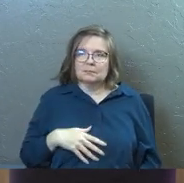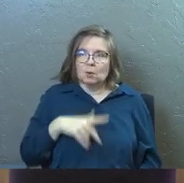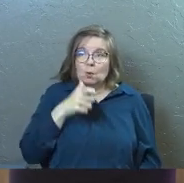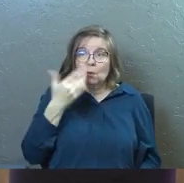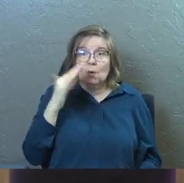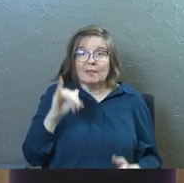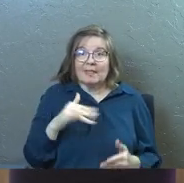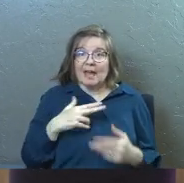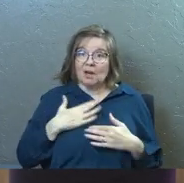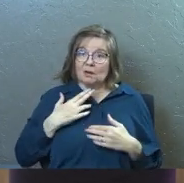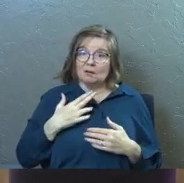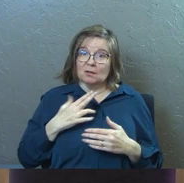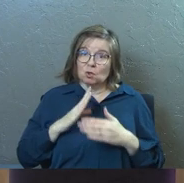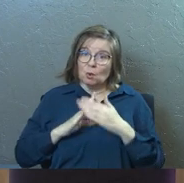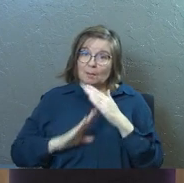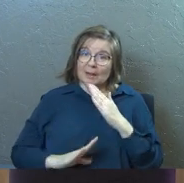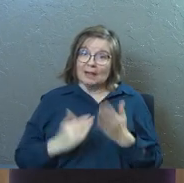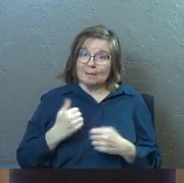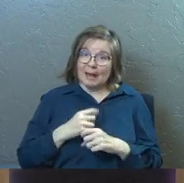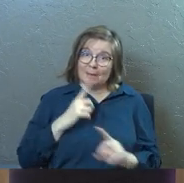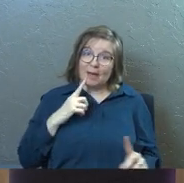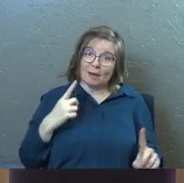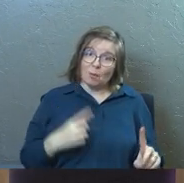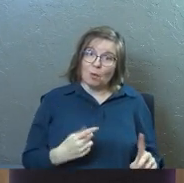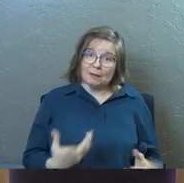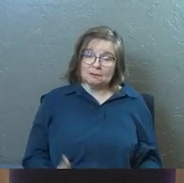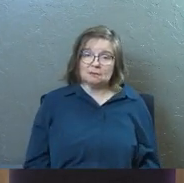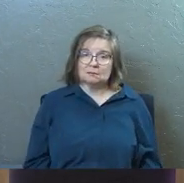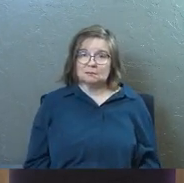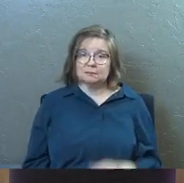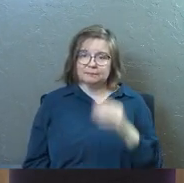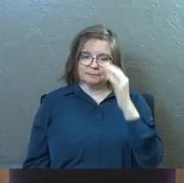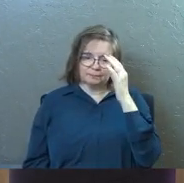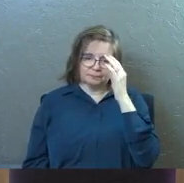Who knows? That humility might make a point.